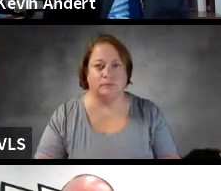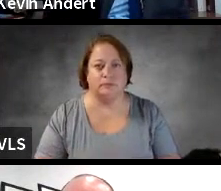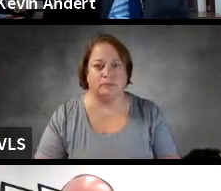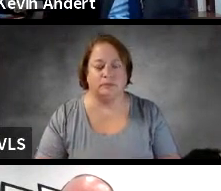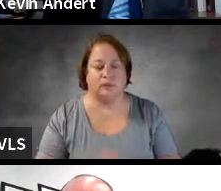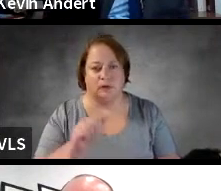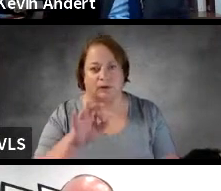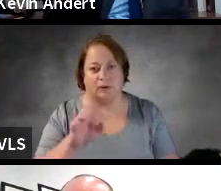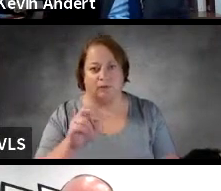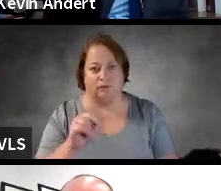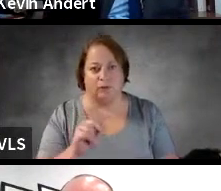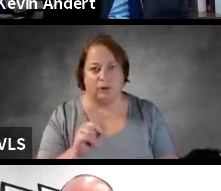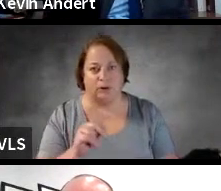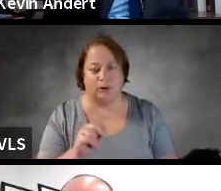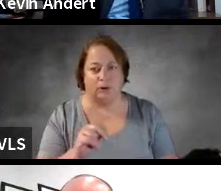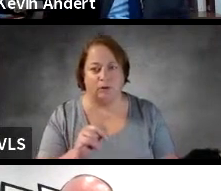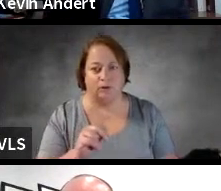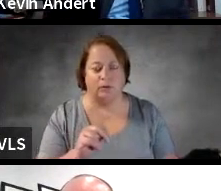Afton?